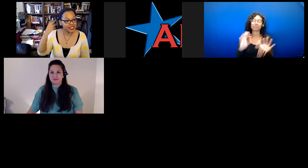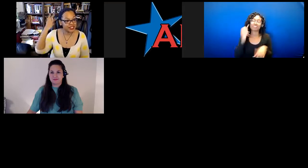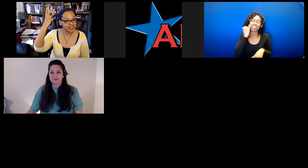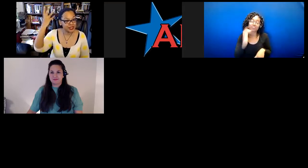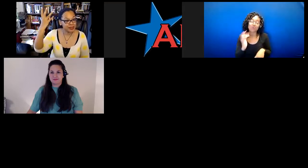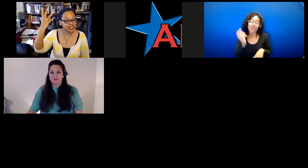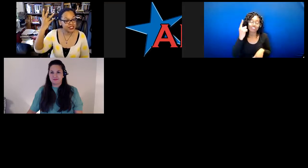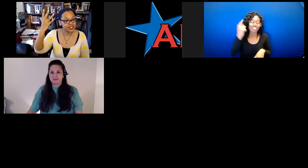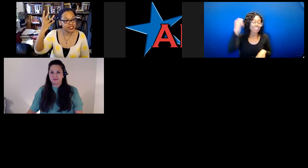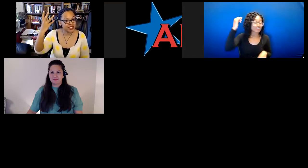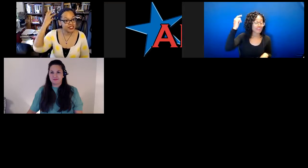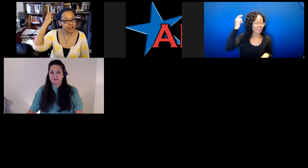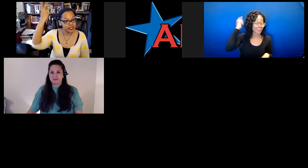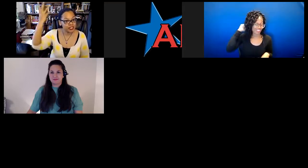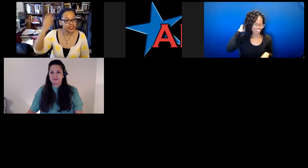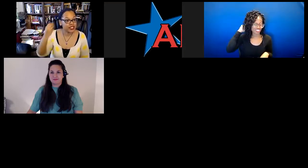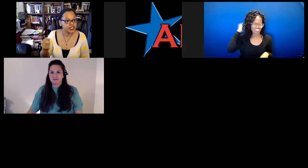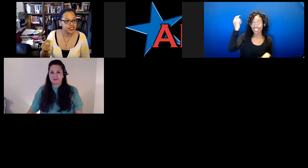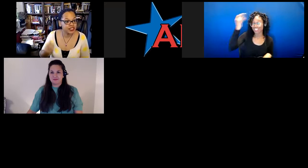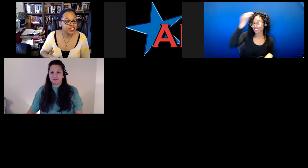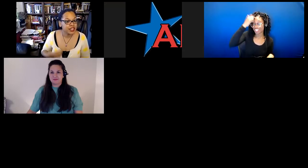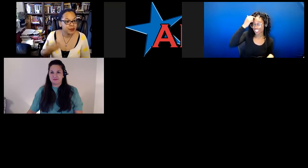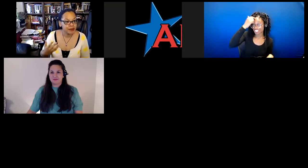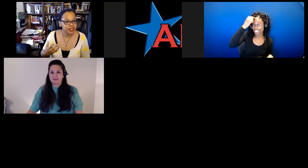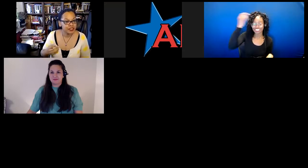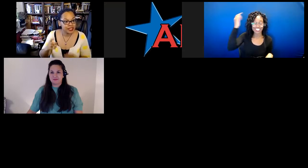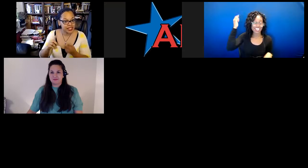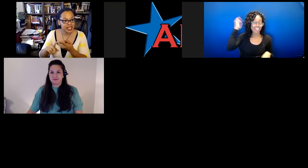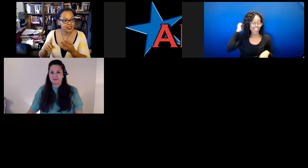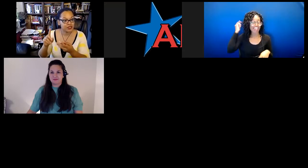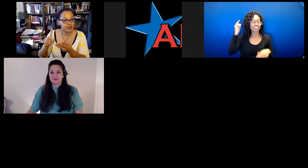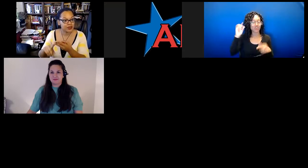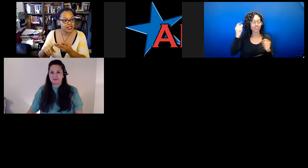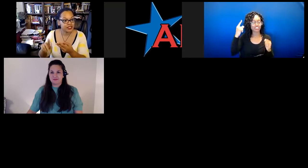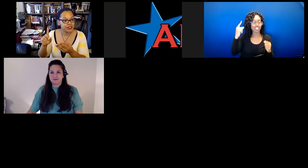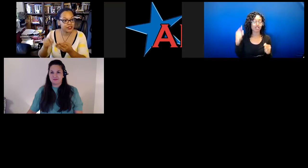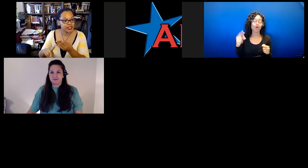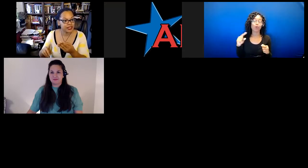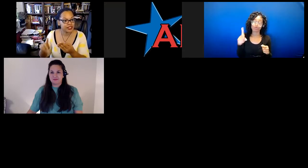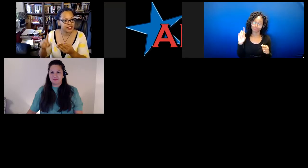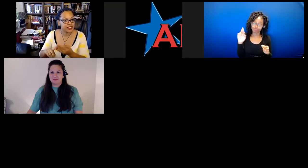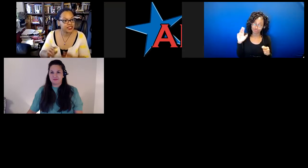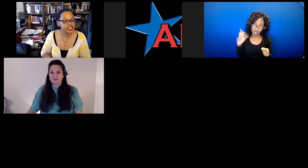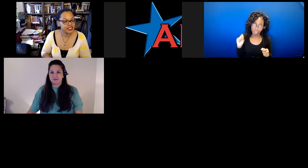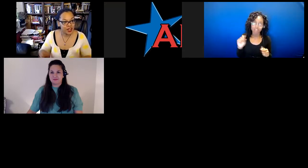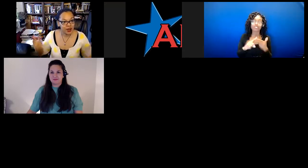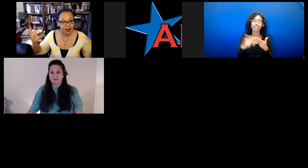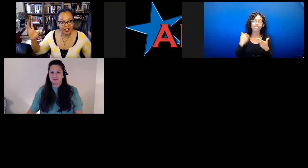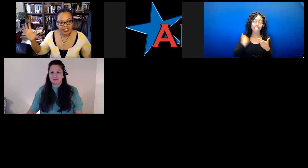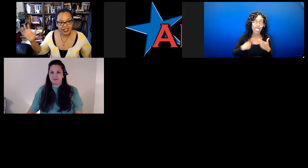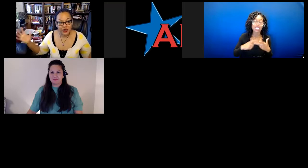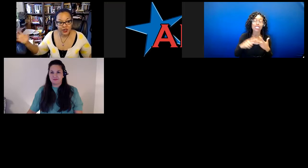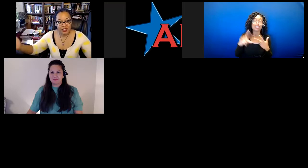your construct, your subconscious, unconscious, superconscious construct of what it means to be in a gang, to do drugs, to be drug dependent, all these things